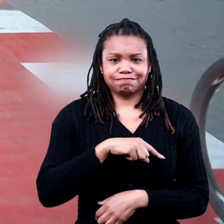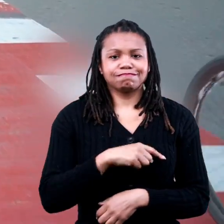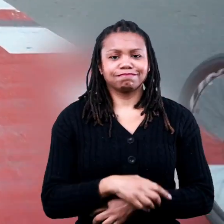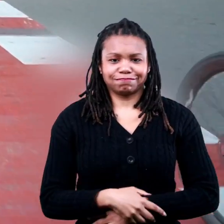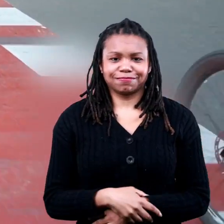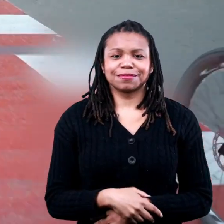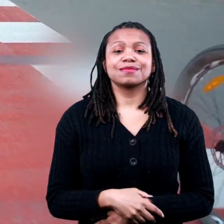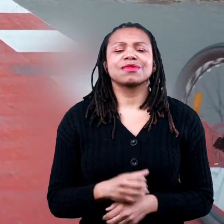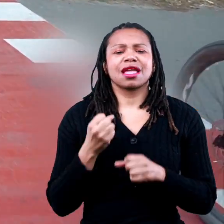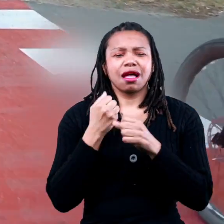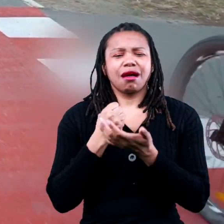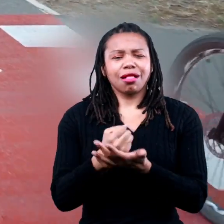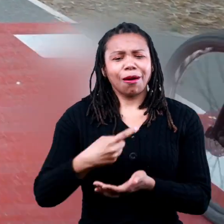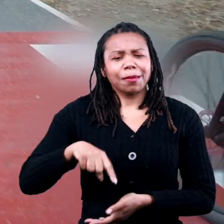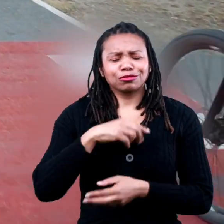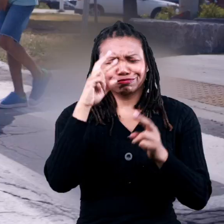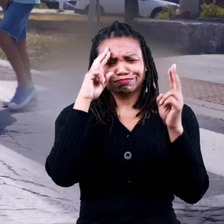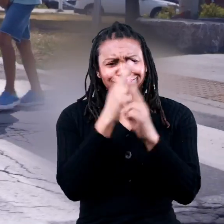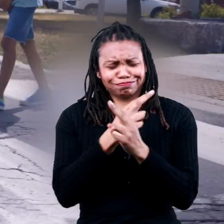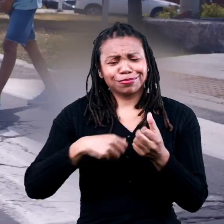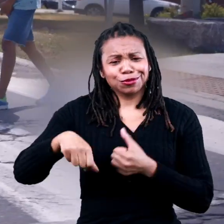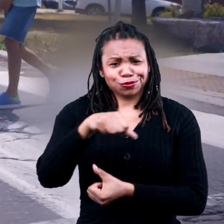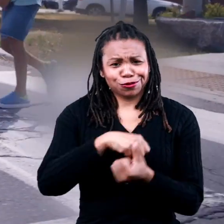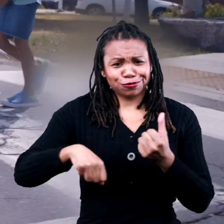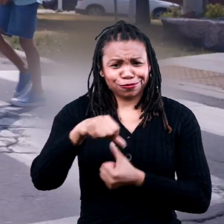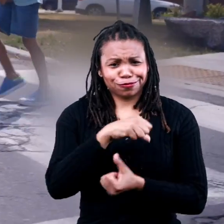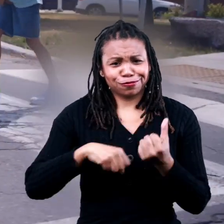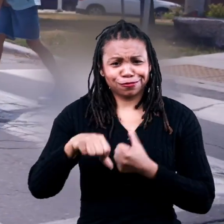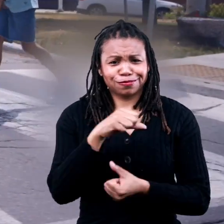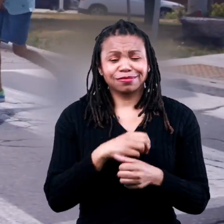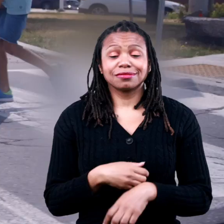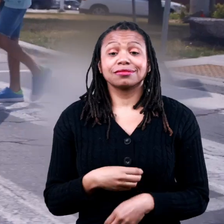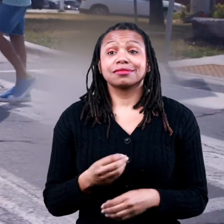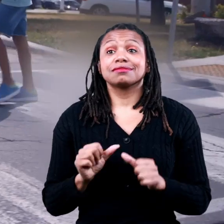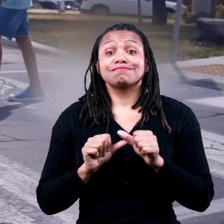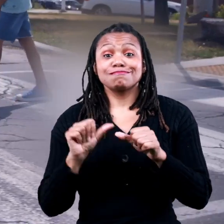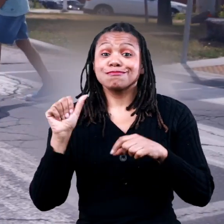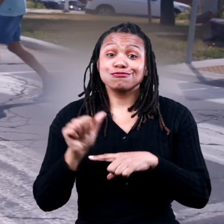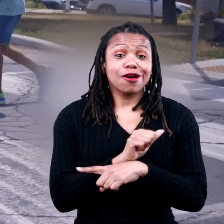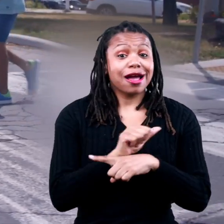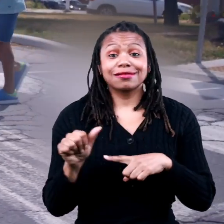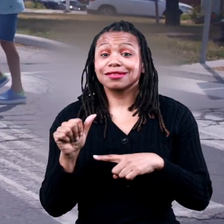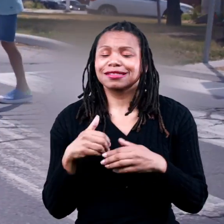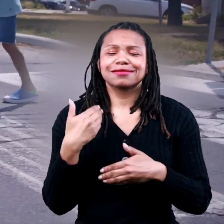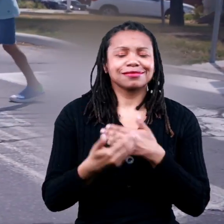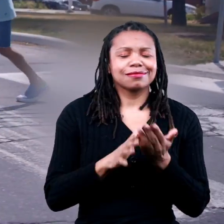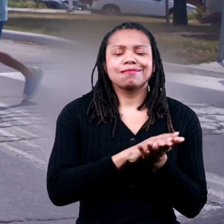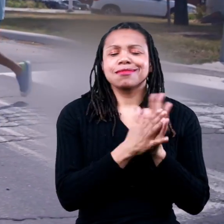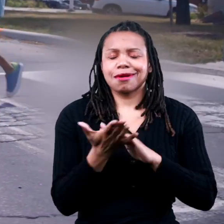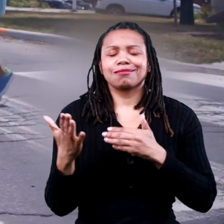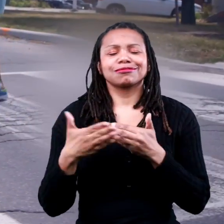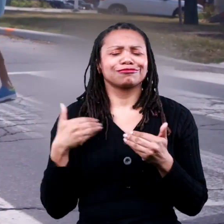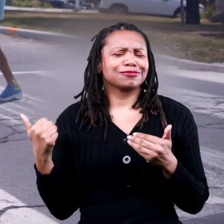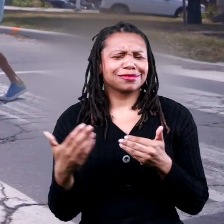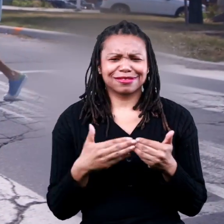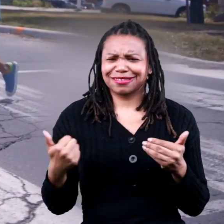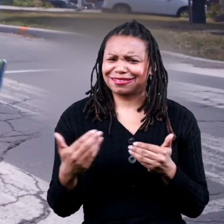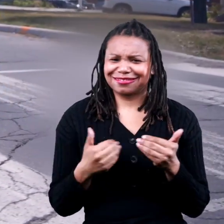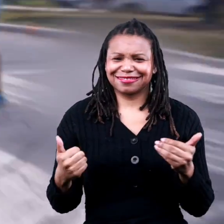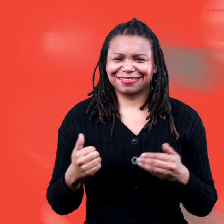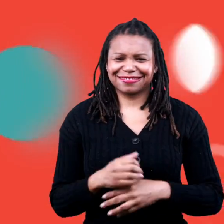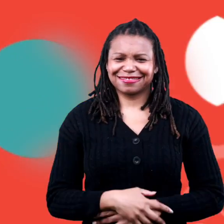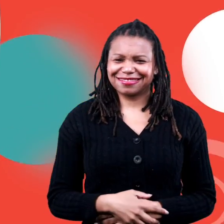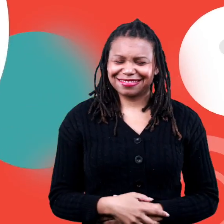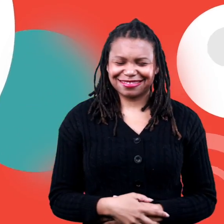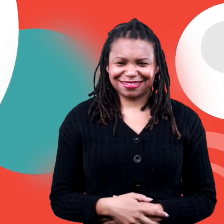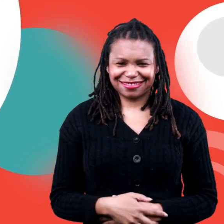to keep us safe and help us to be respectful of each other. And the more you practice, the easier it will